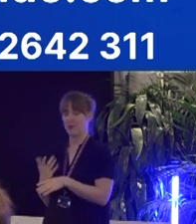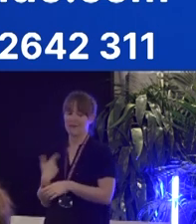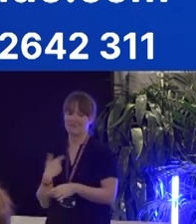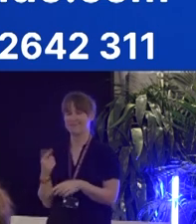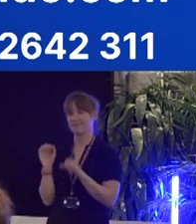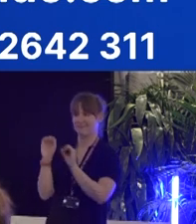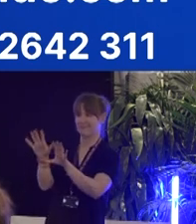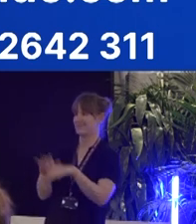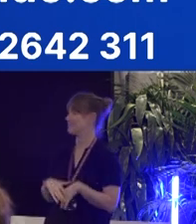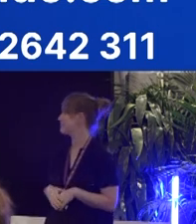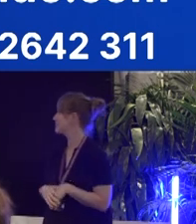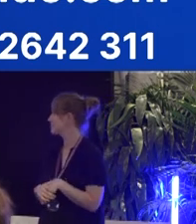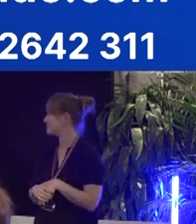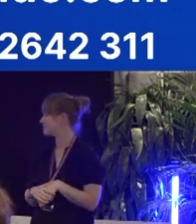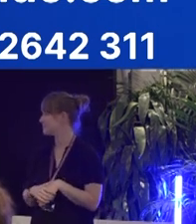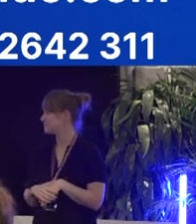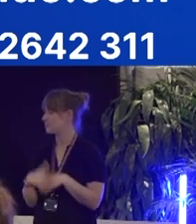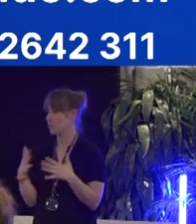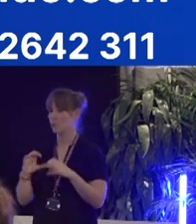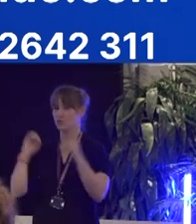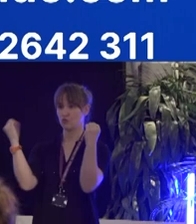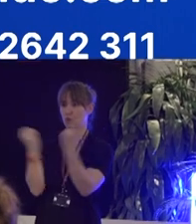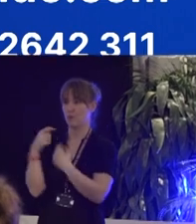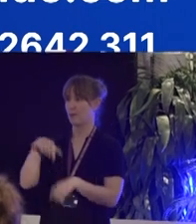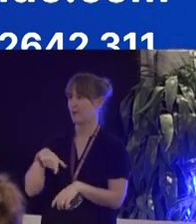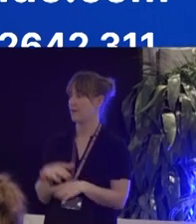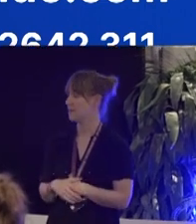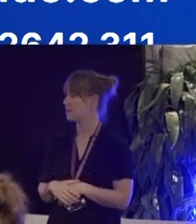it. So as a group,